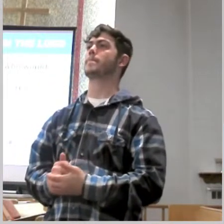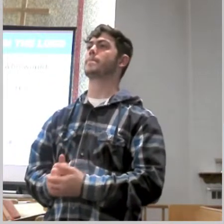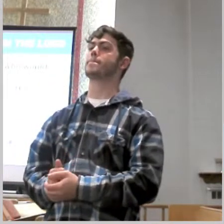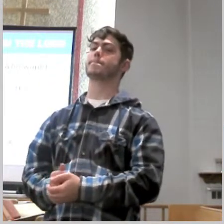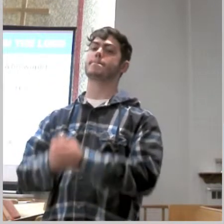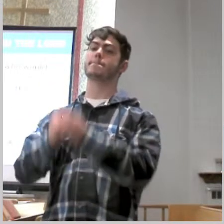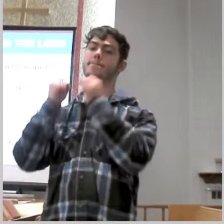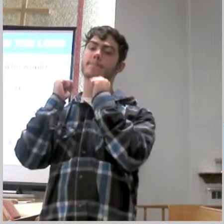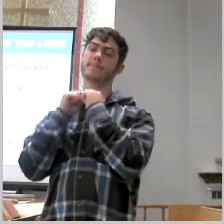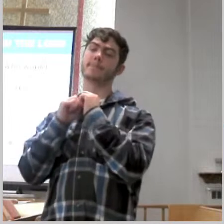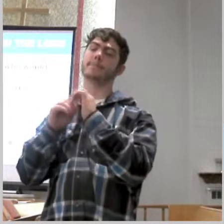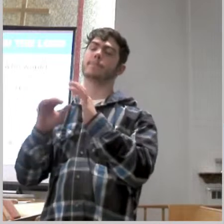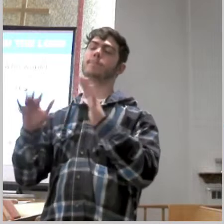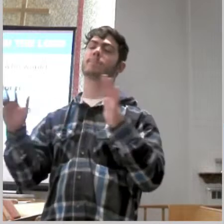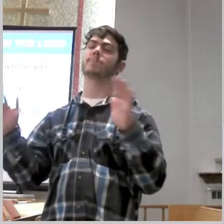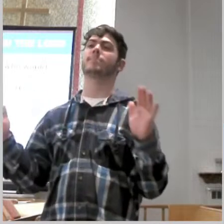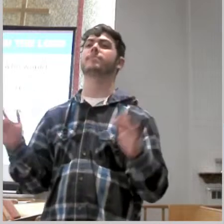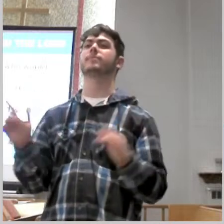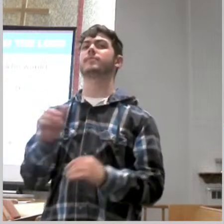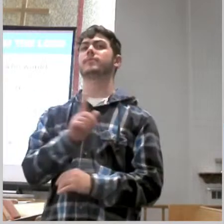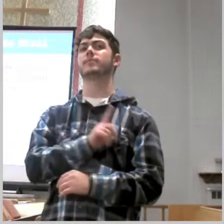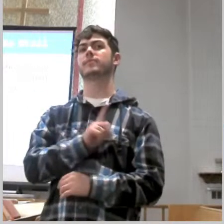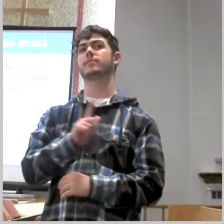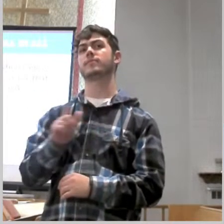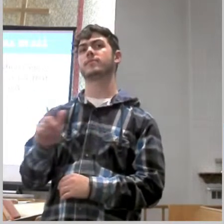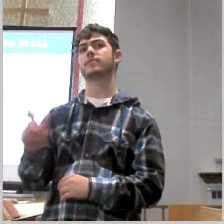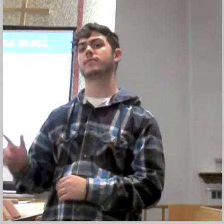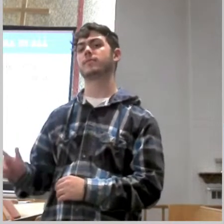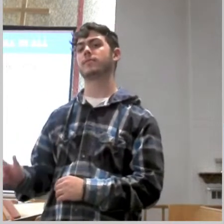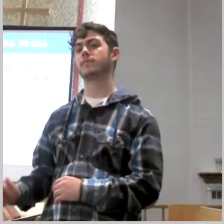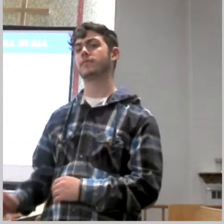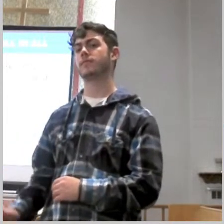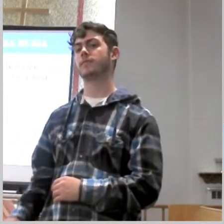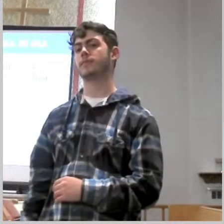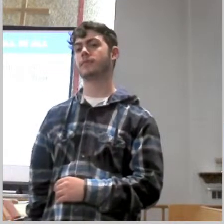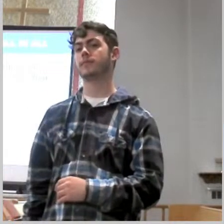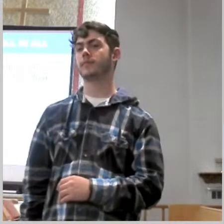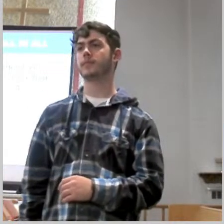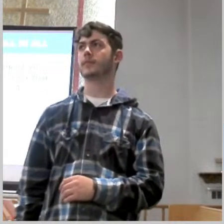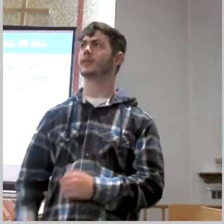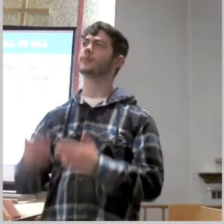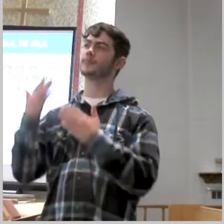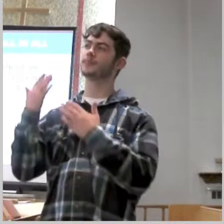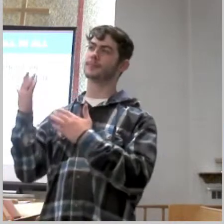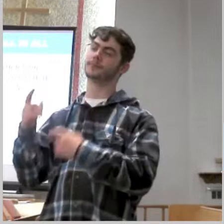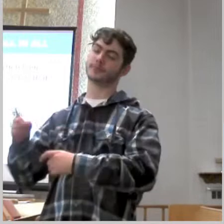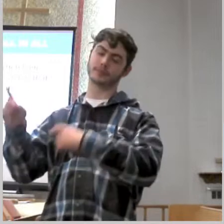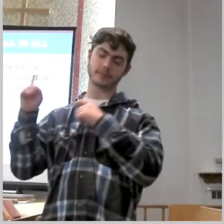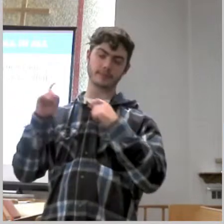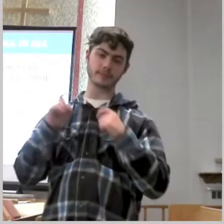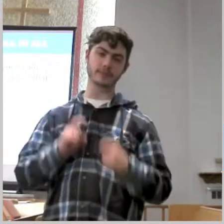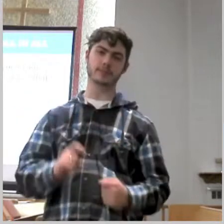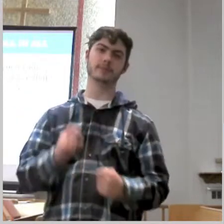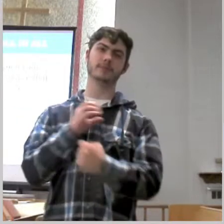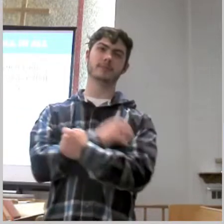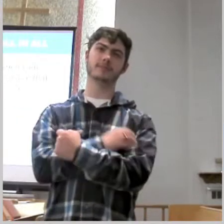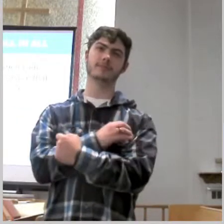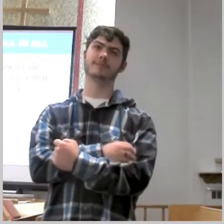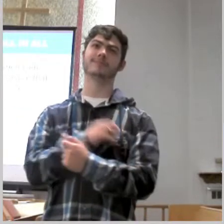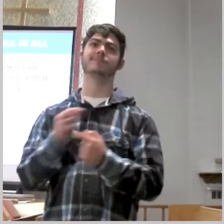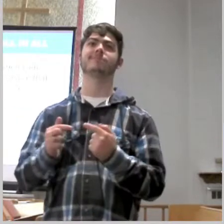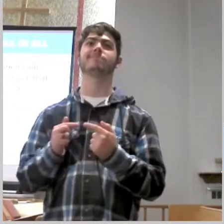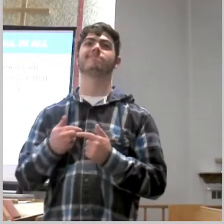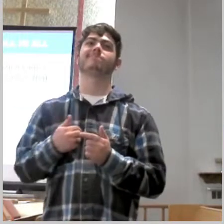Lord. Blessed be the Lord. You are my strength when I